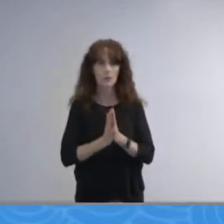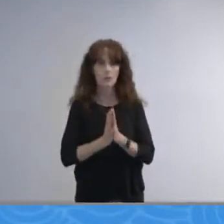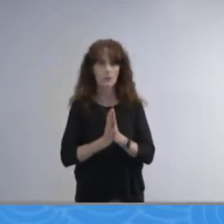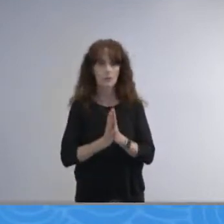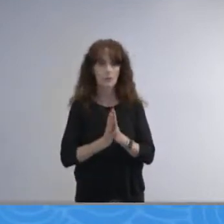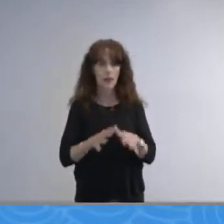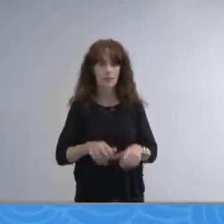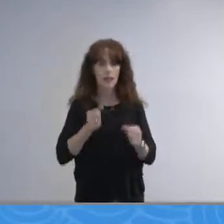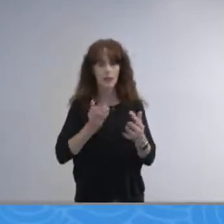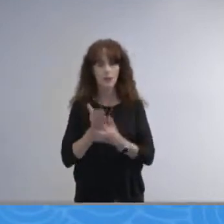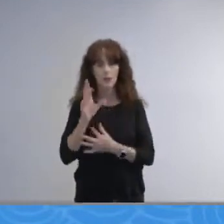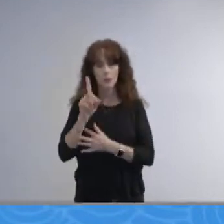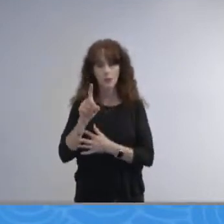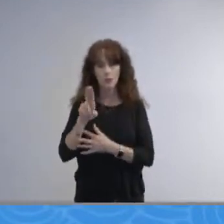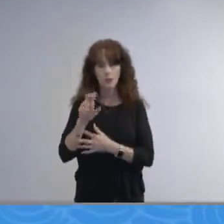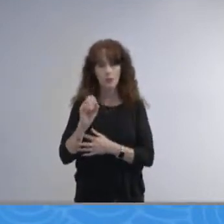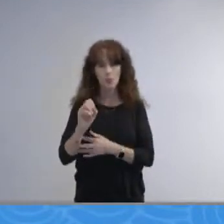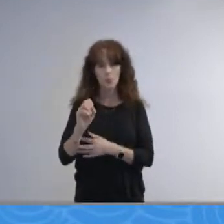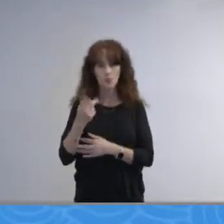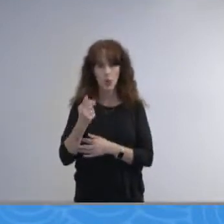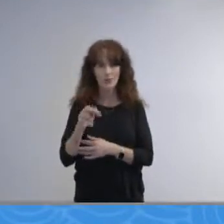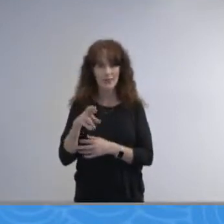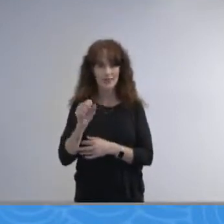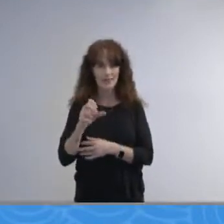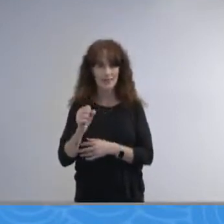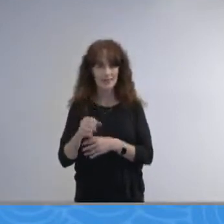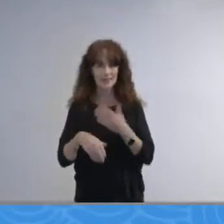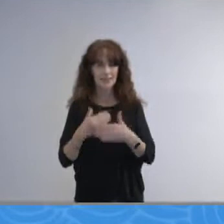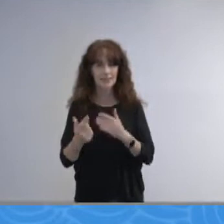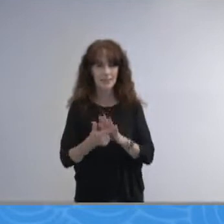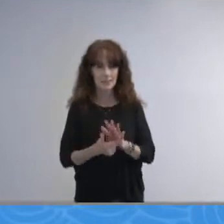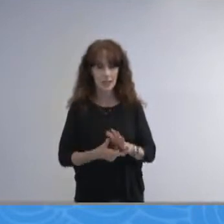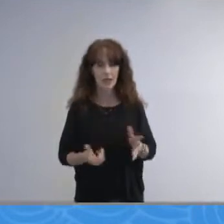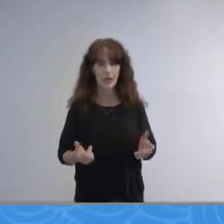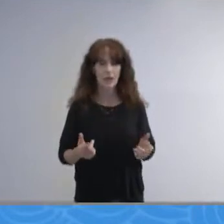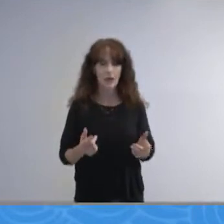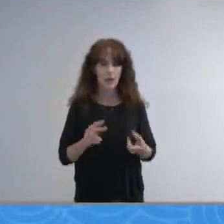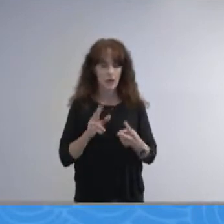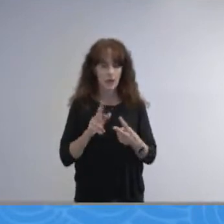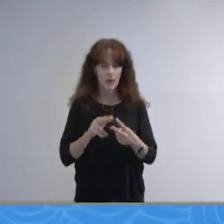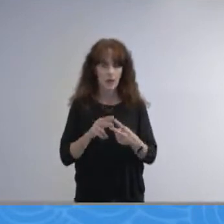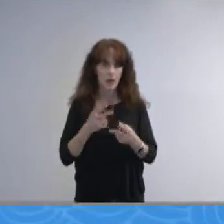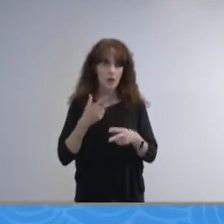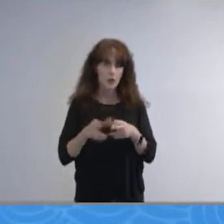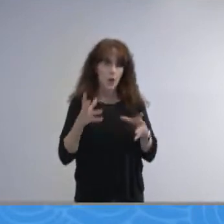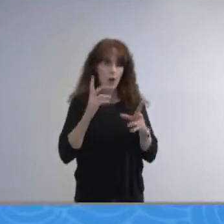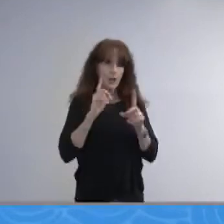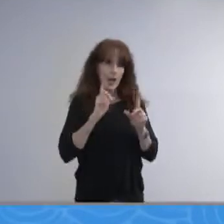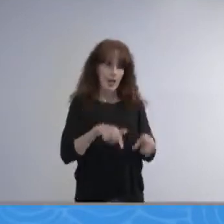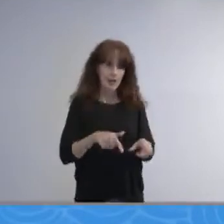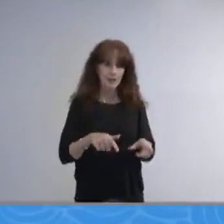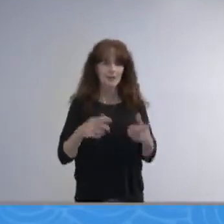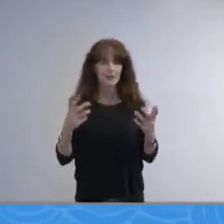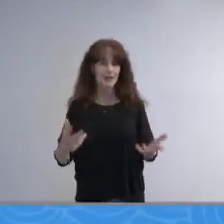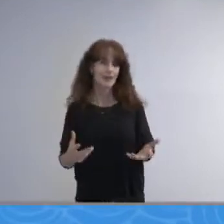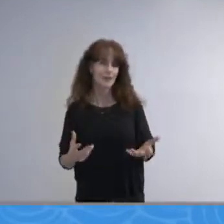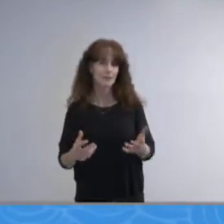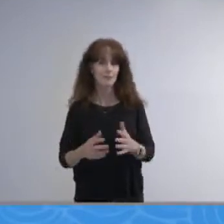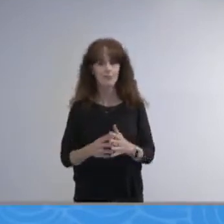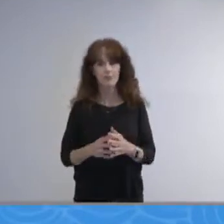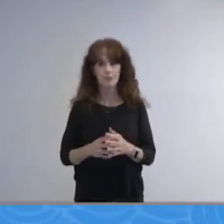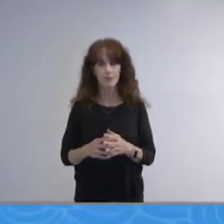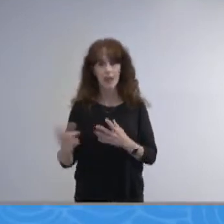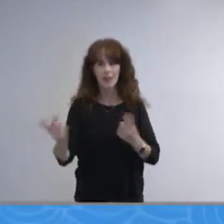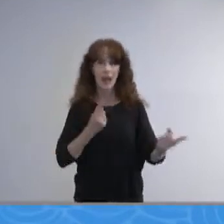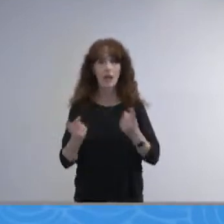due process. So those are your two. That's a short answer, but again, I would say come